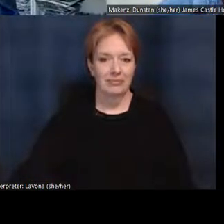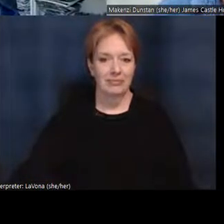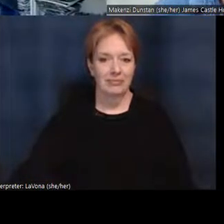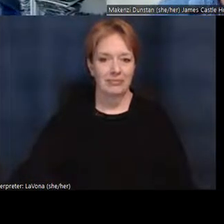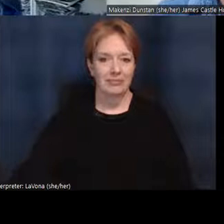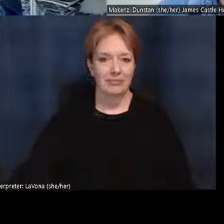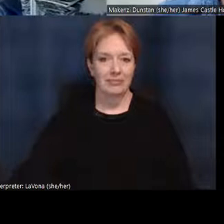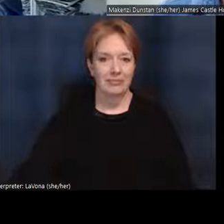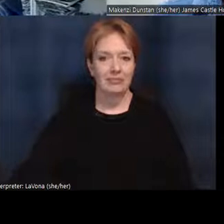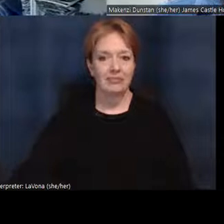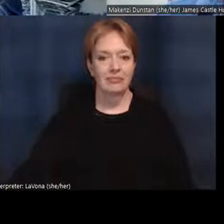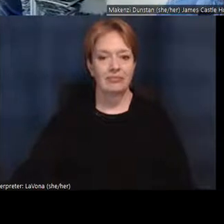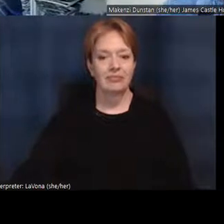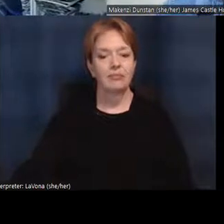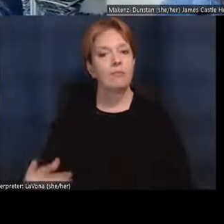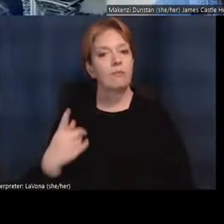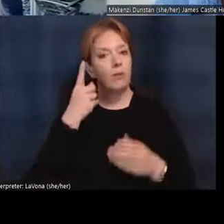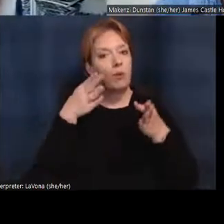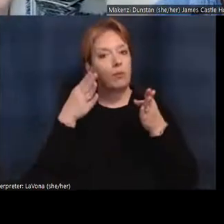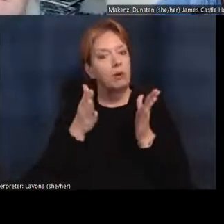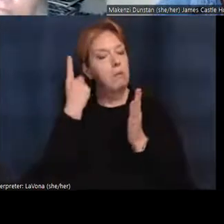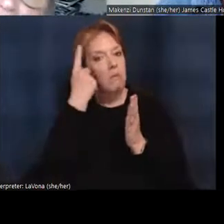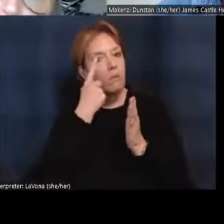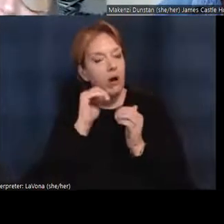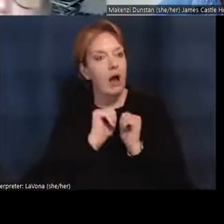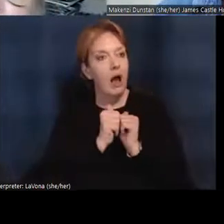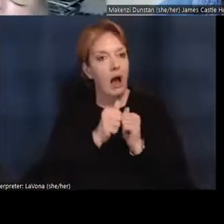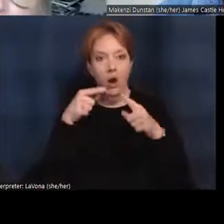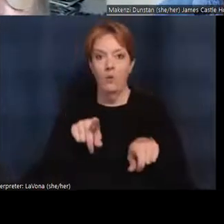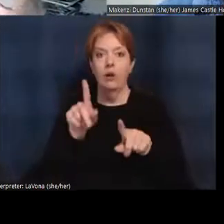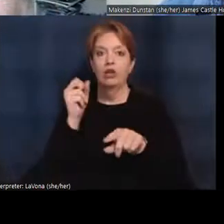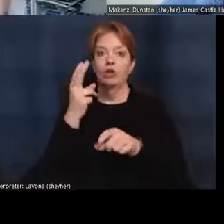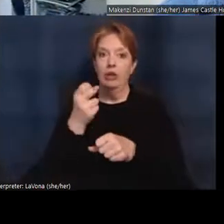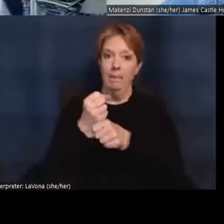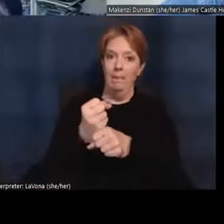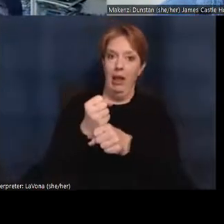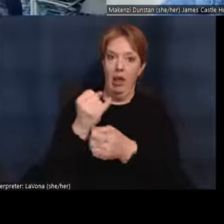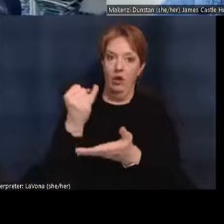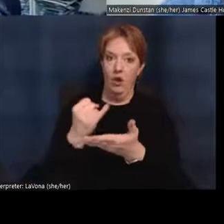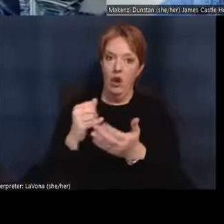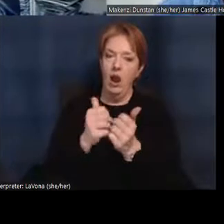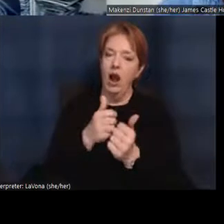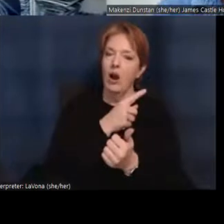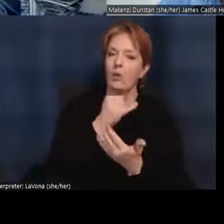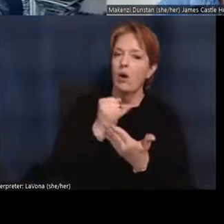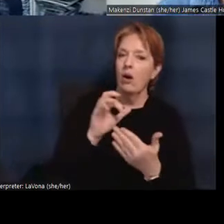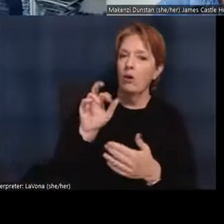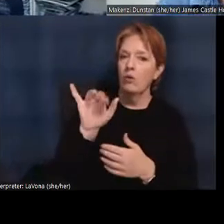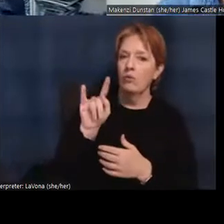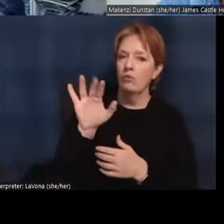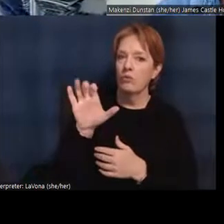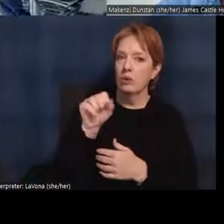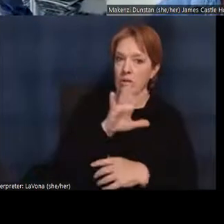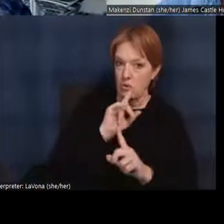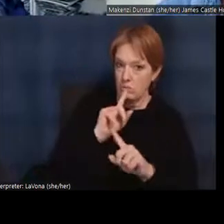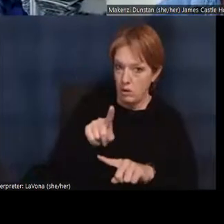I have someone who's wondering how Ann Norton's works were received initially by art critics. Did she have a lot